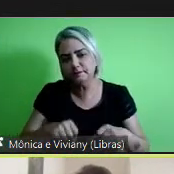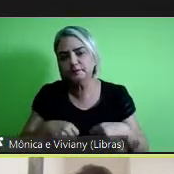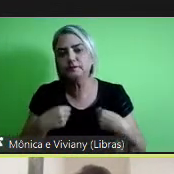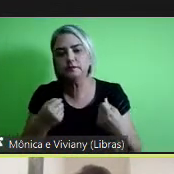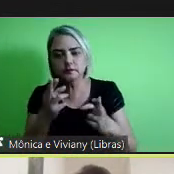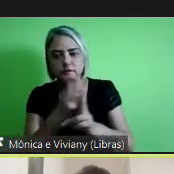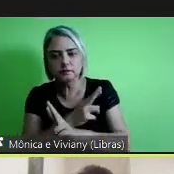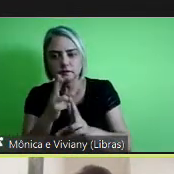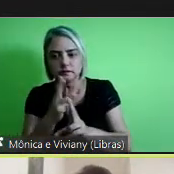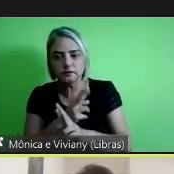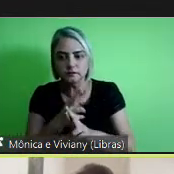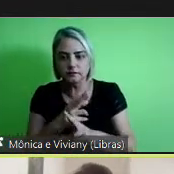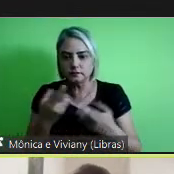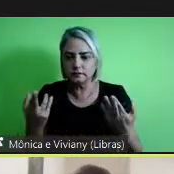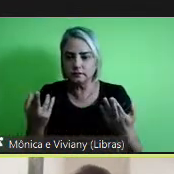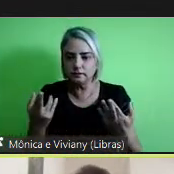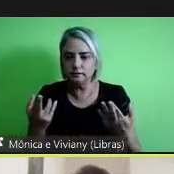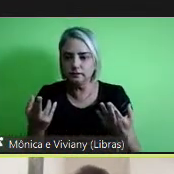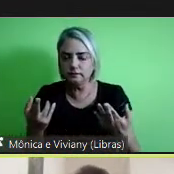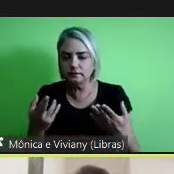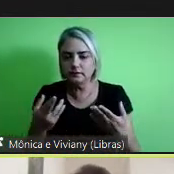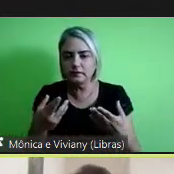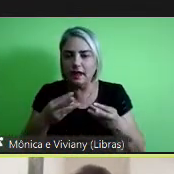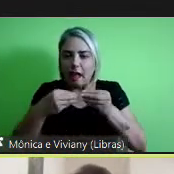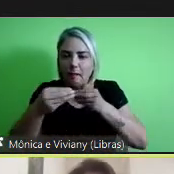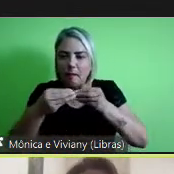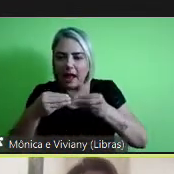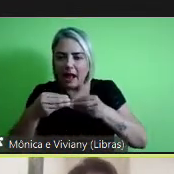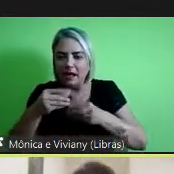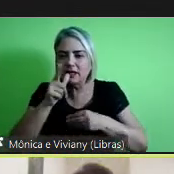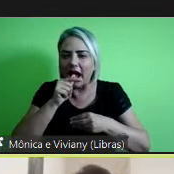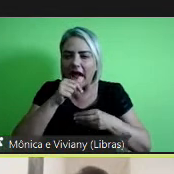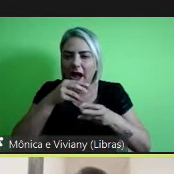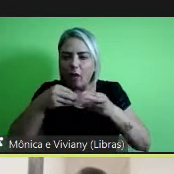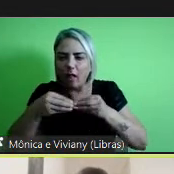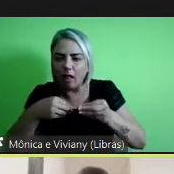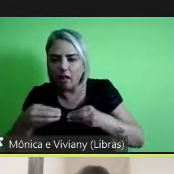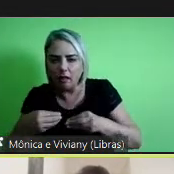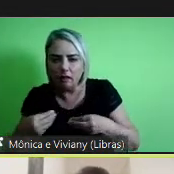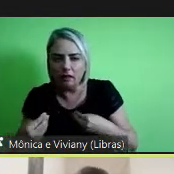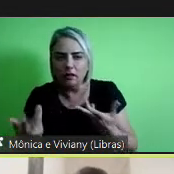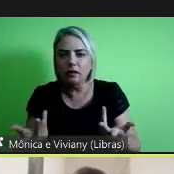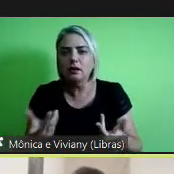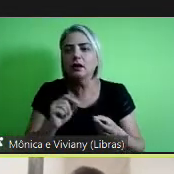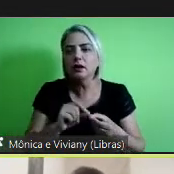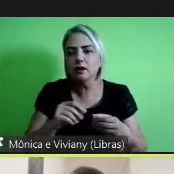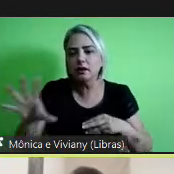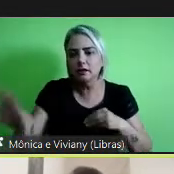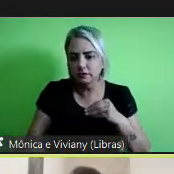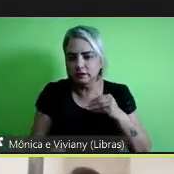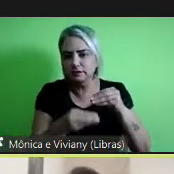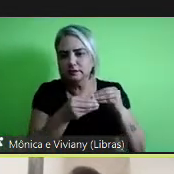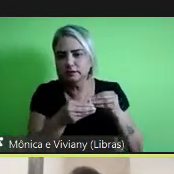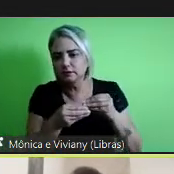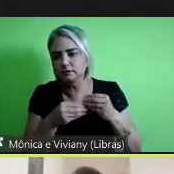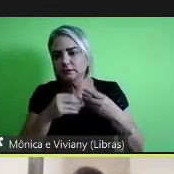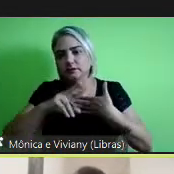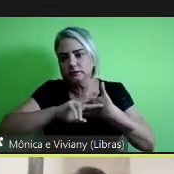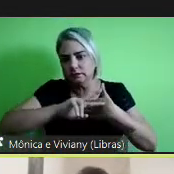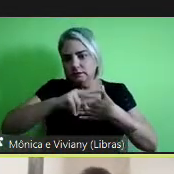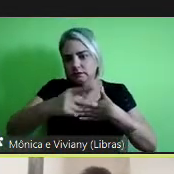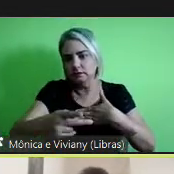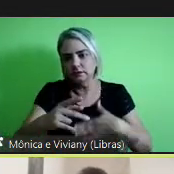major problem that we're studying recently concerning the plastic that is also going into the ocean as well.